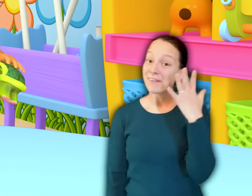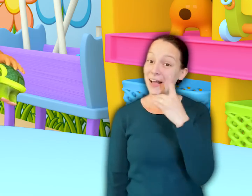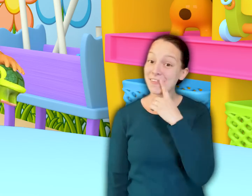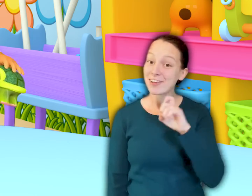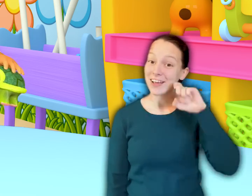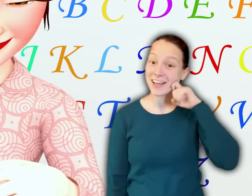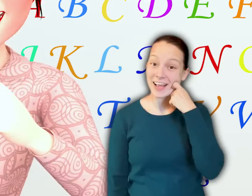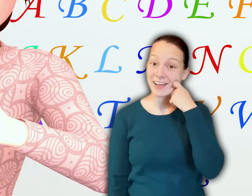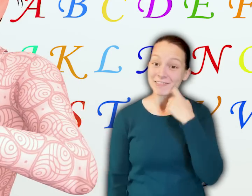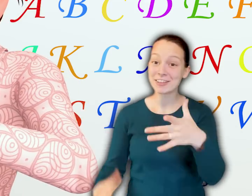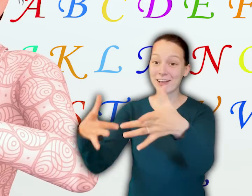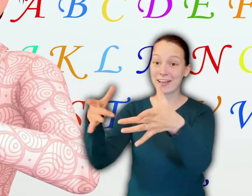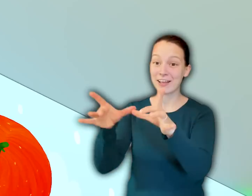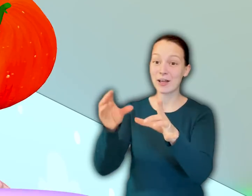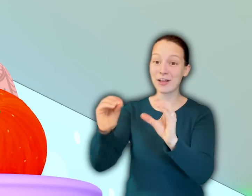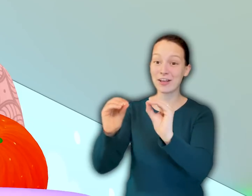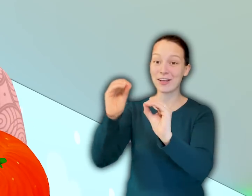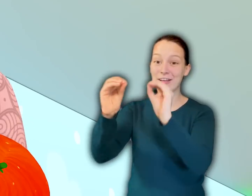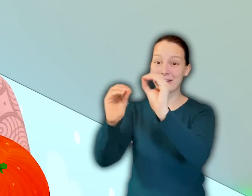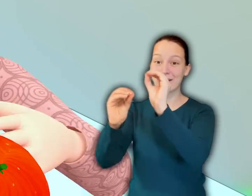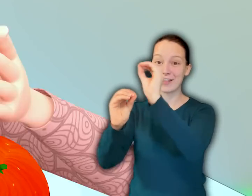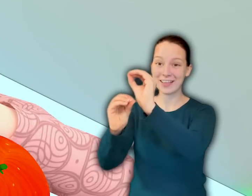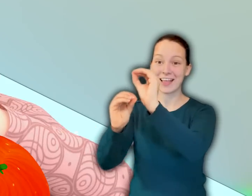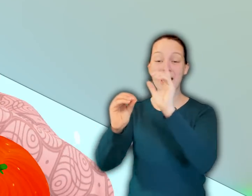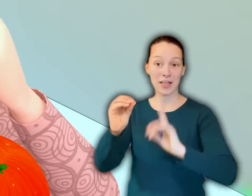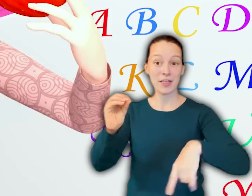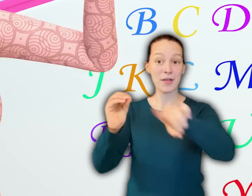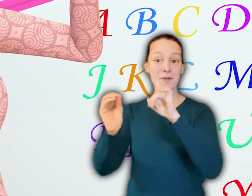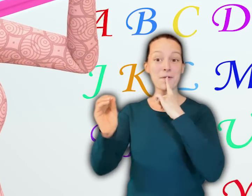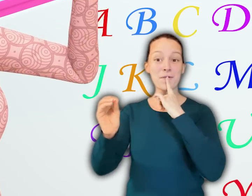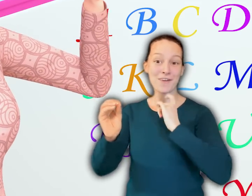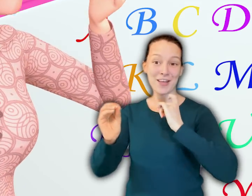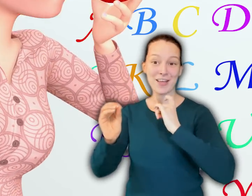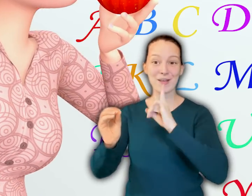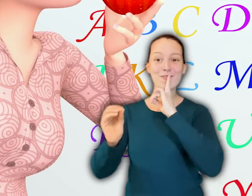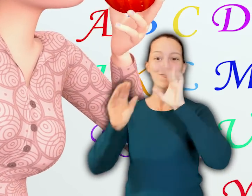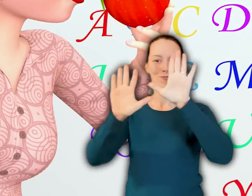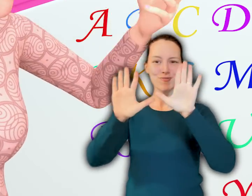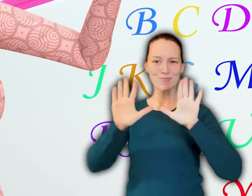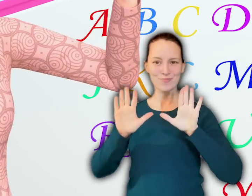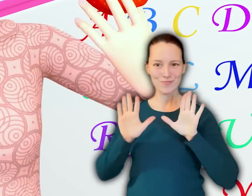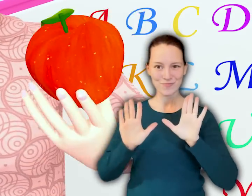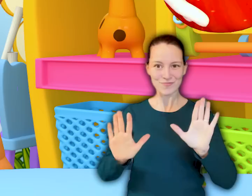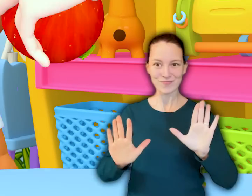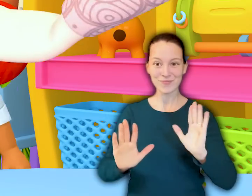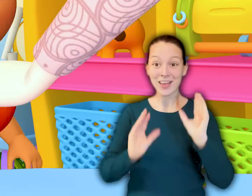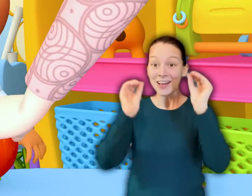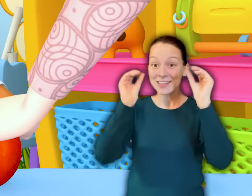apples five red apples were on my plate alsoo red and